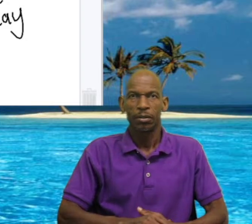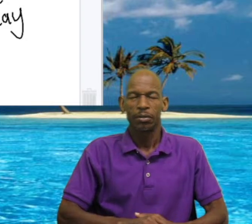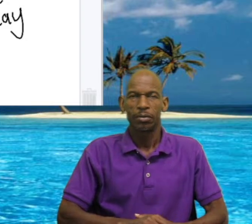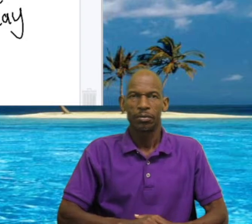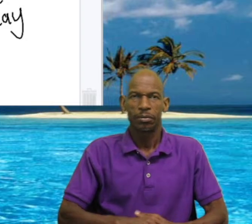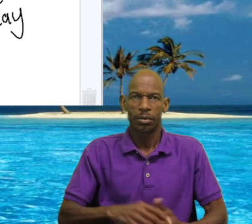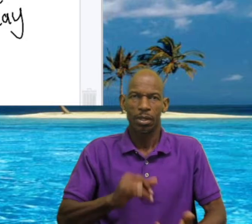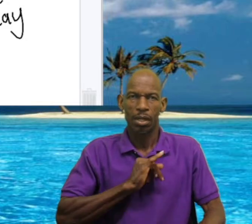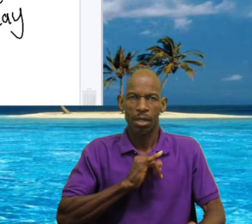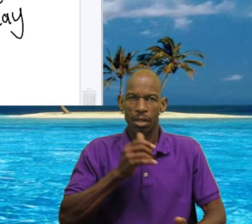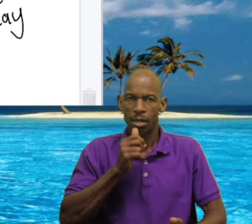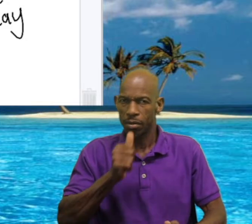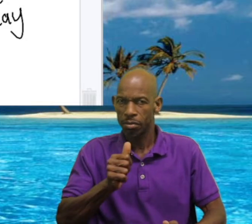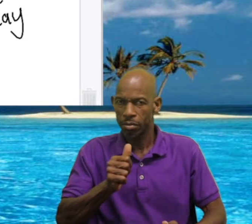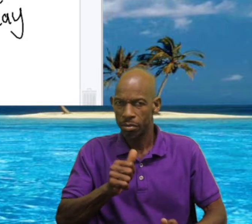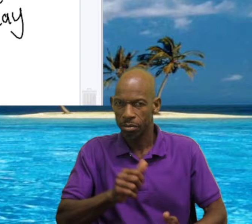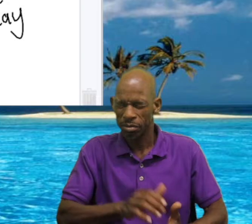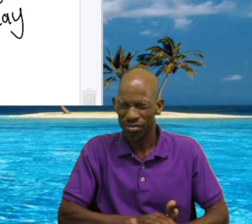I am